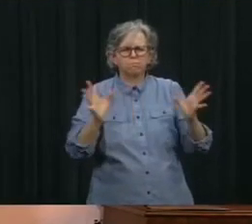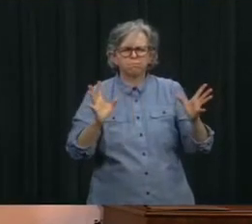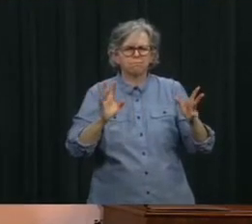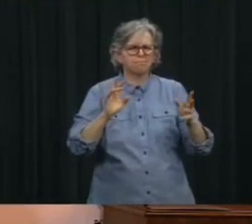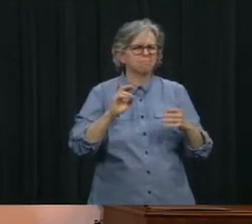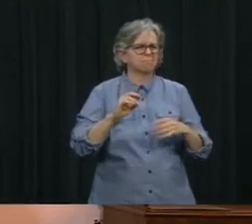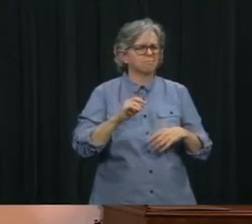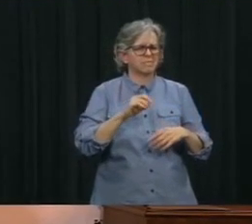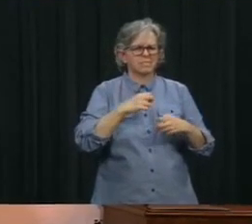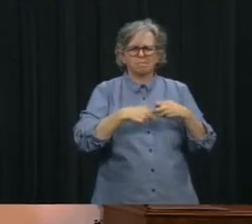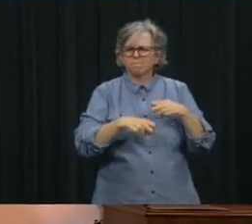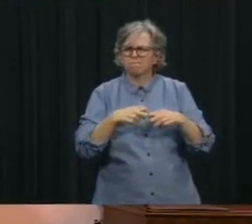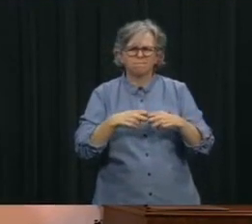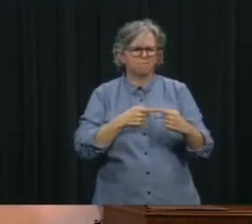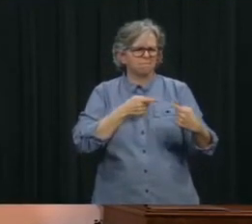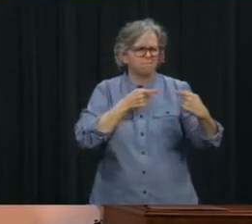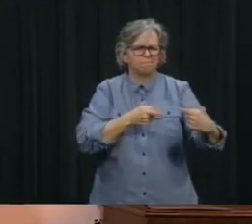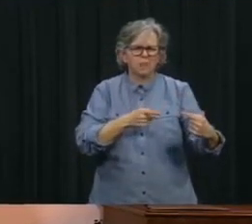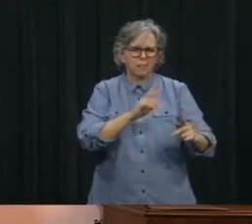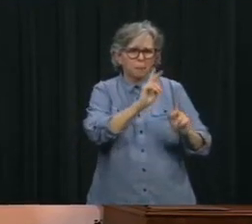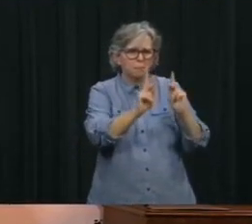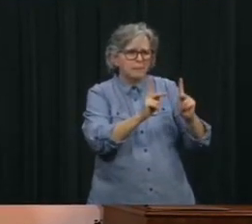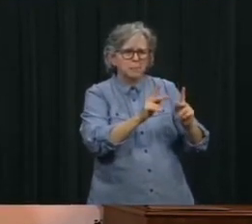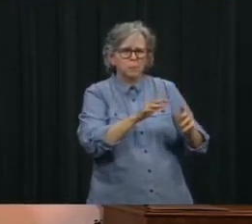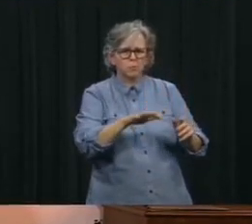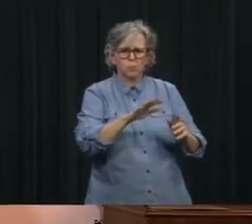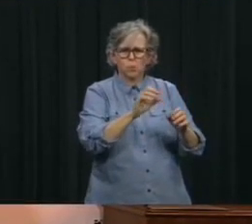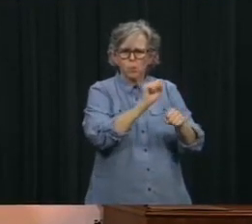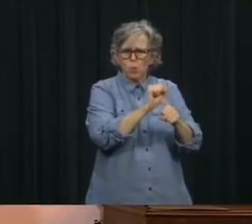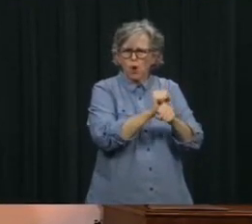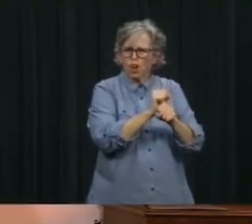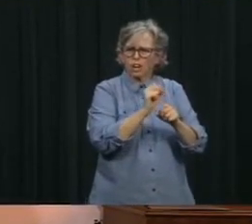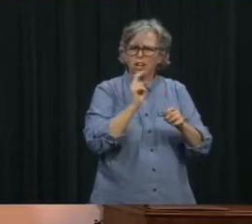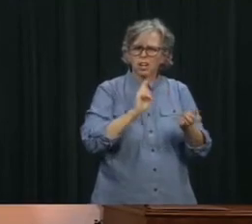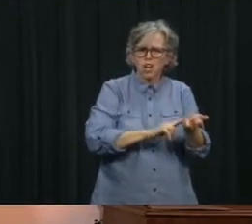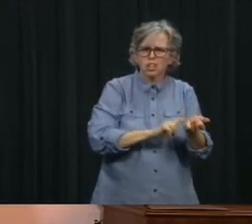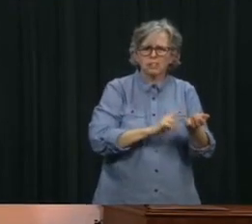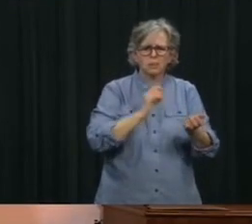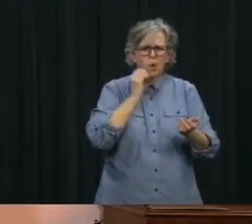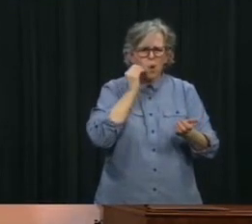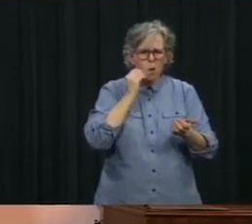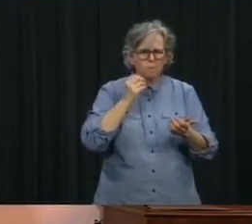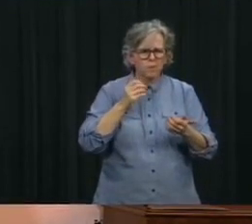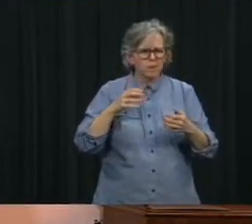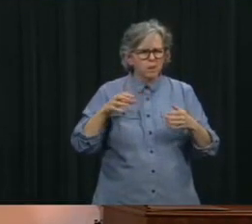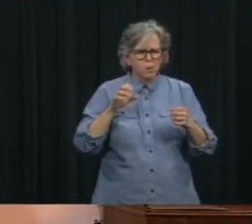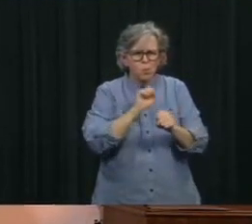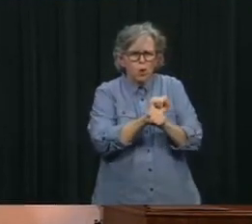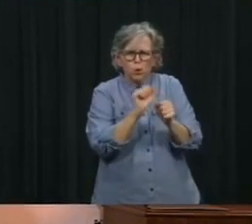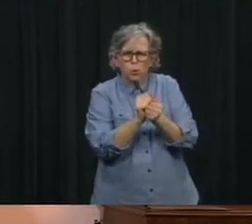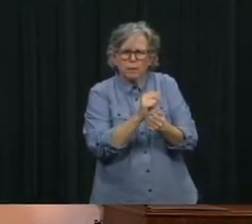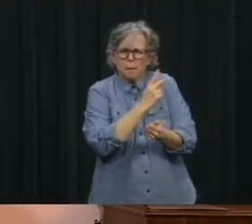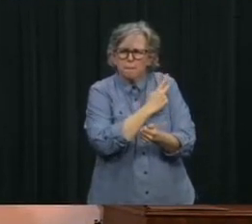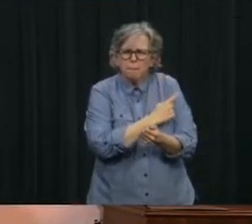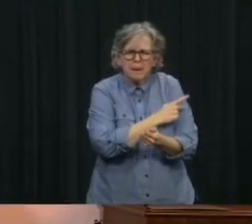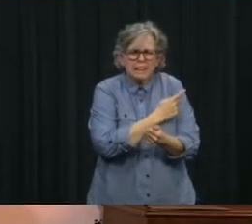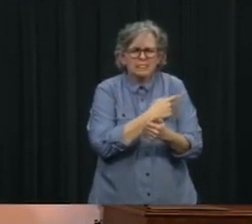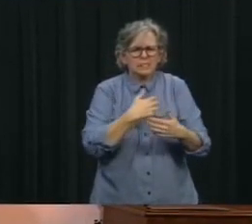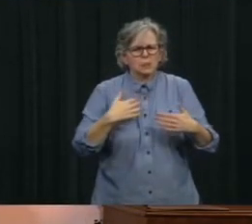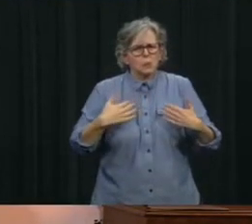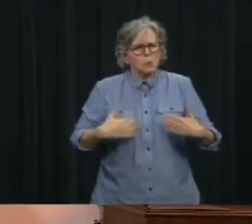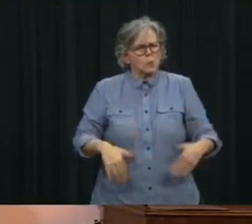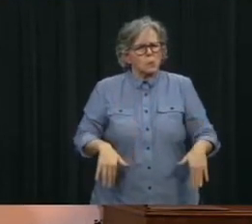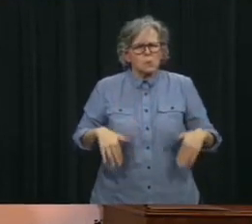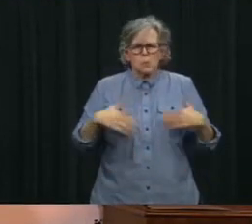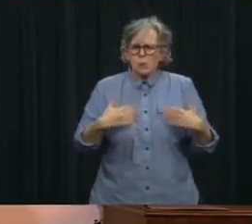healthcare workers, the folks who work in nursing homes. I can imagine how fearful it is and